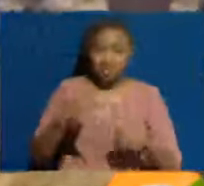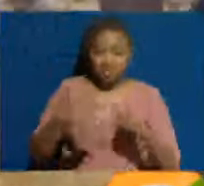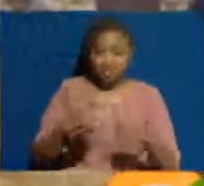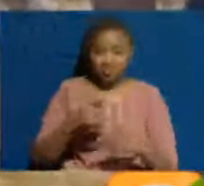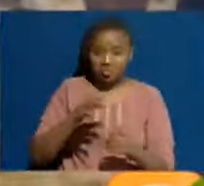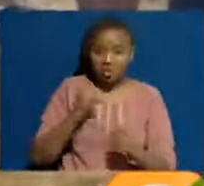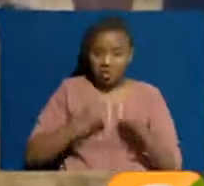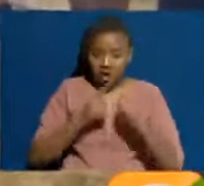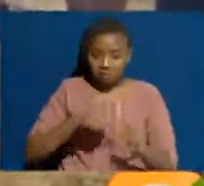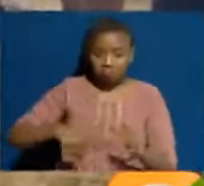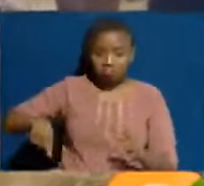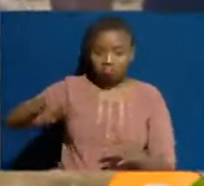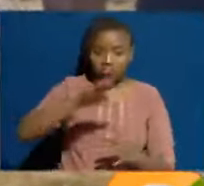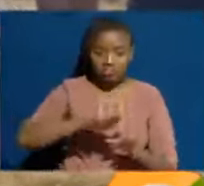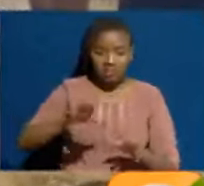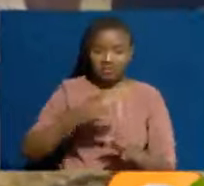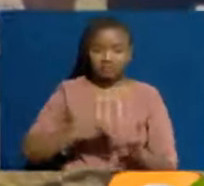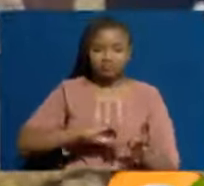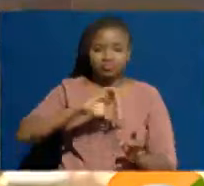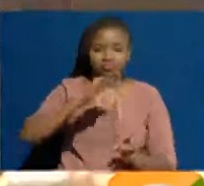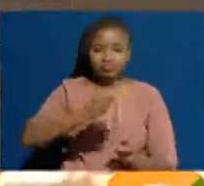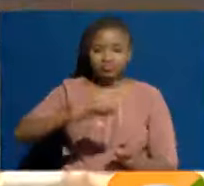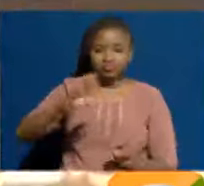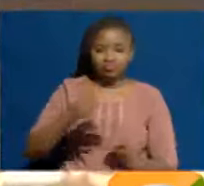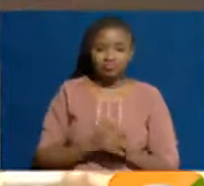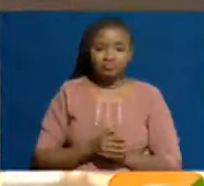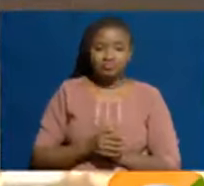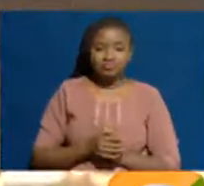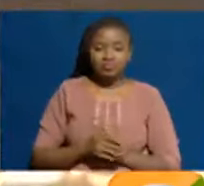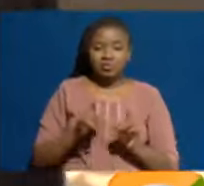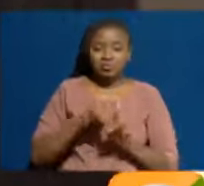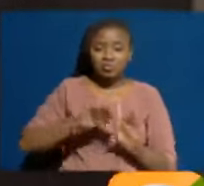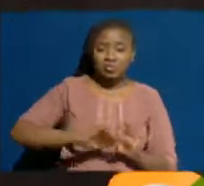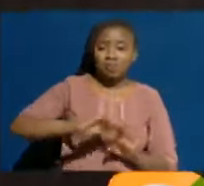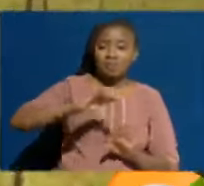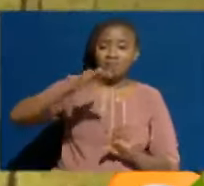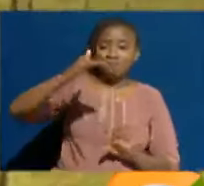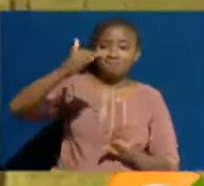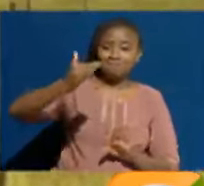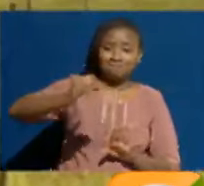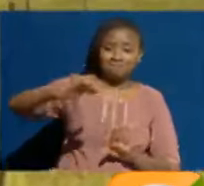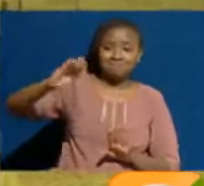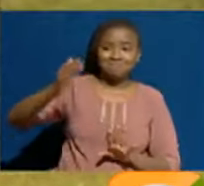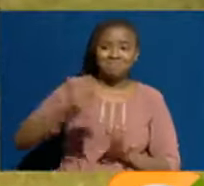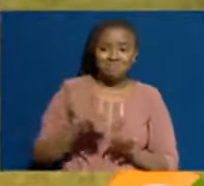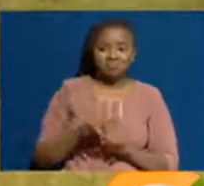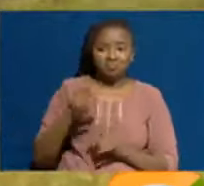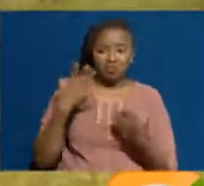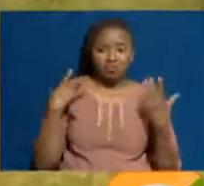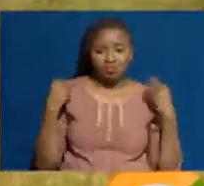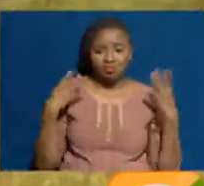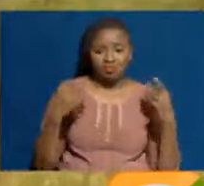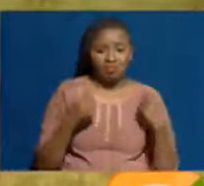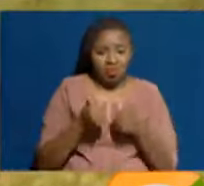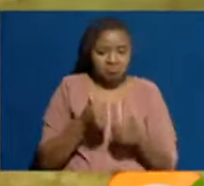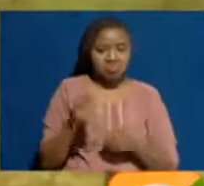the Chepkemel grounds. Chepsaita is high altitude and conducive for athletics training, with plans